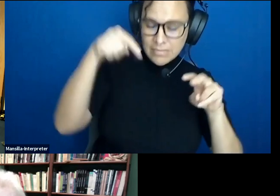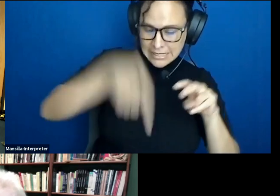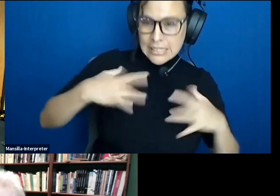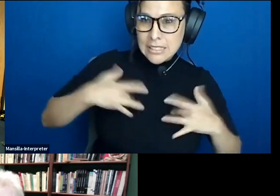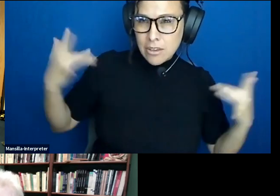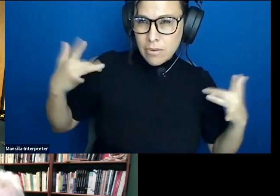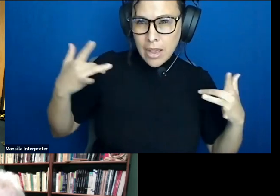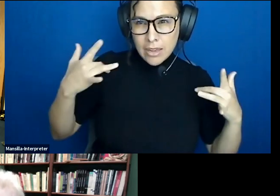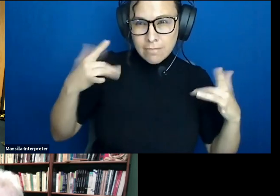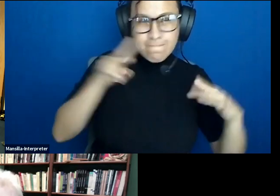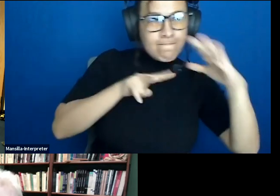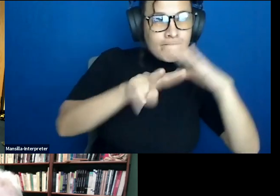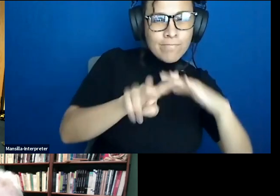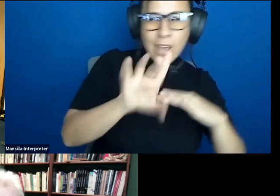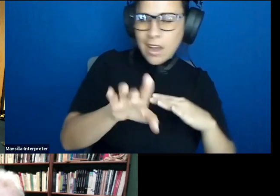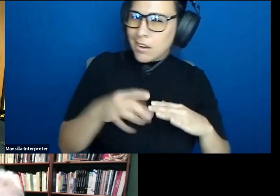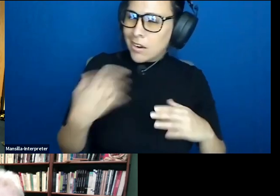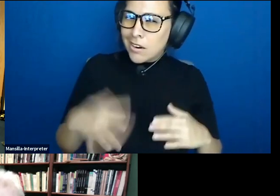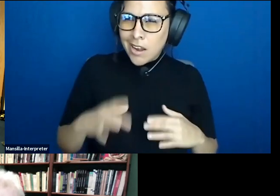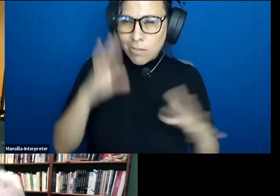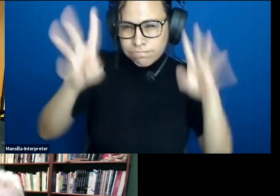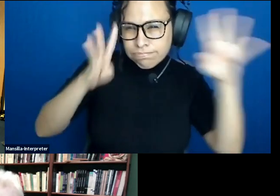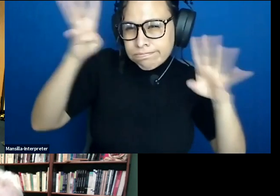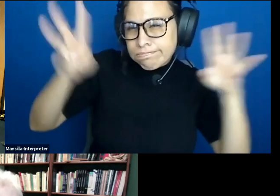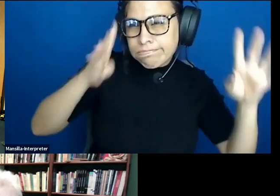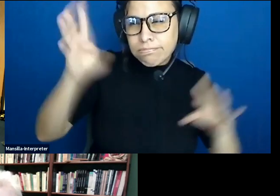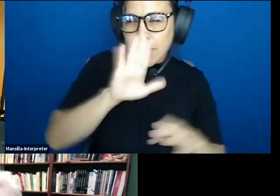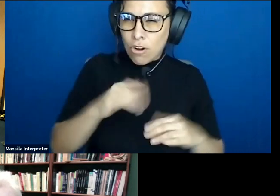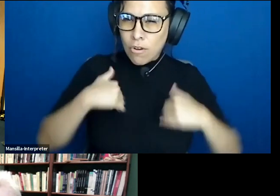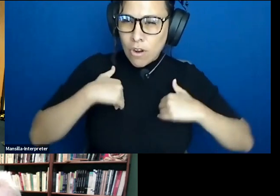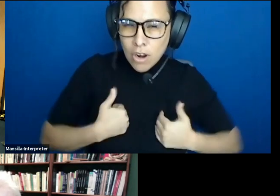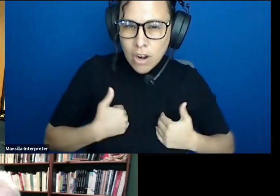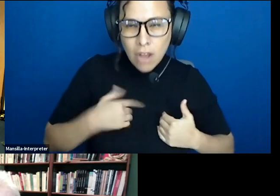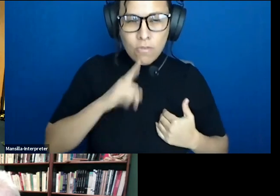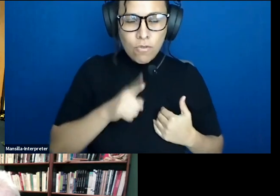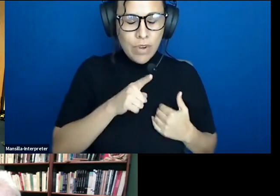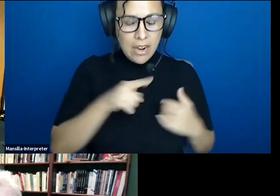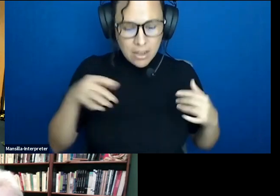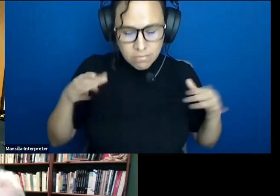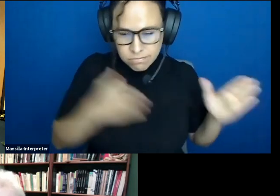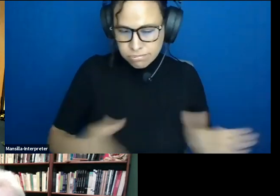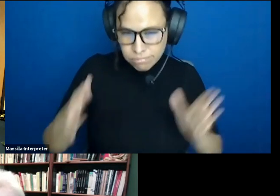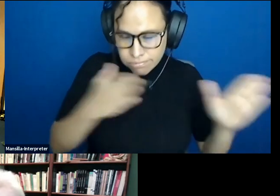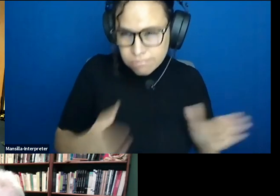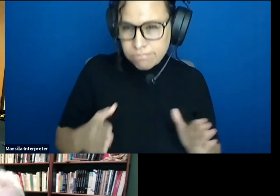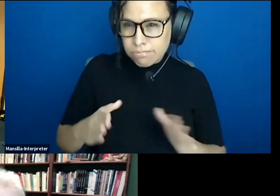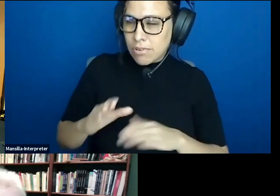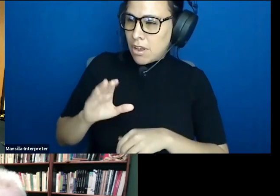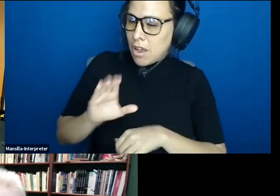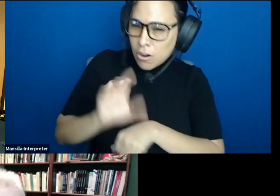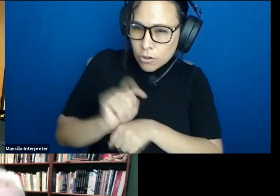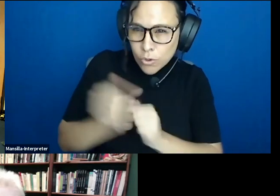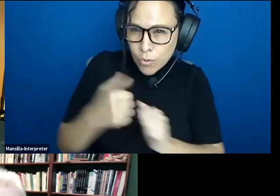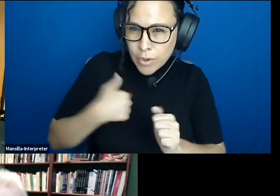and her tireless creativity that brought it all together, from sparking interest, consulting periodically with